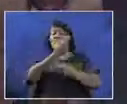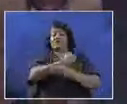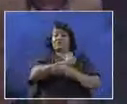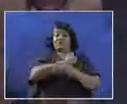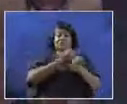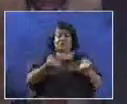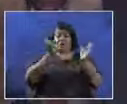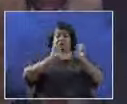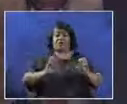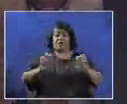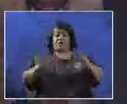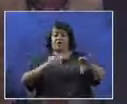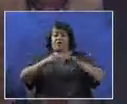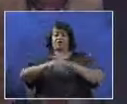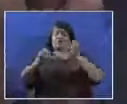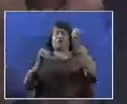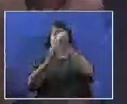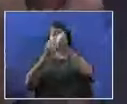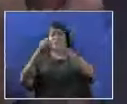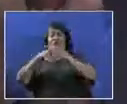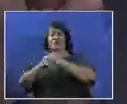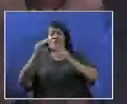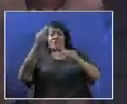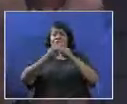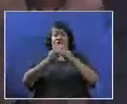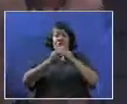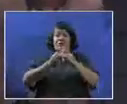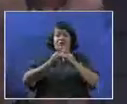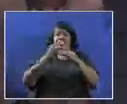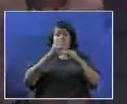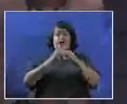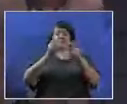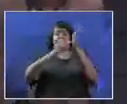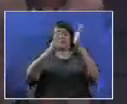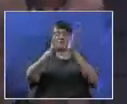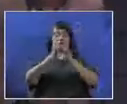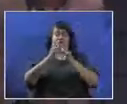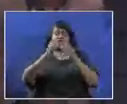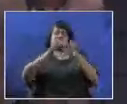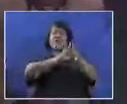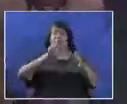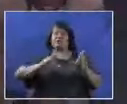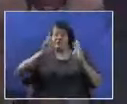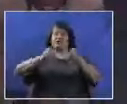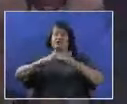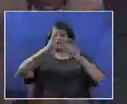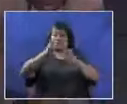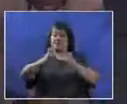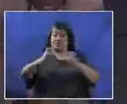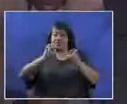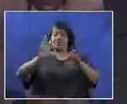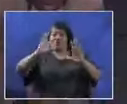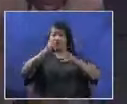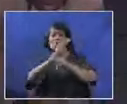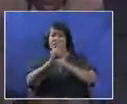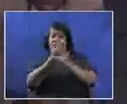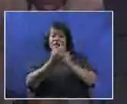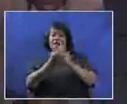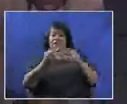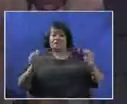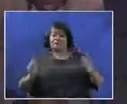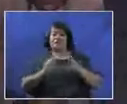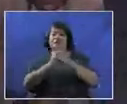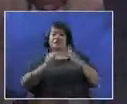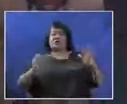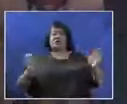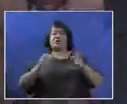our efforts that's done on your behalf and in the name of your kingdom. So, Lord, these gifts we want to use to prime